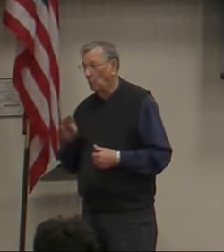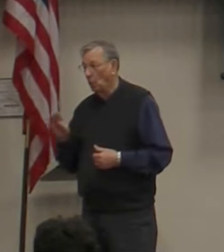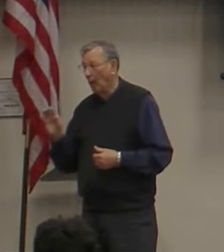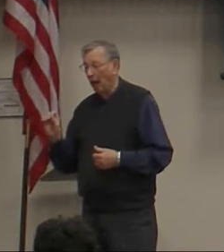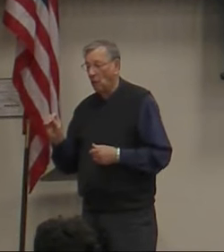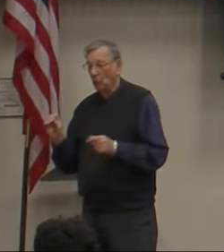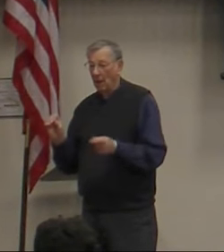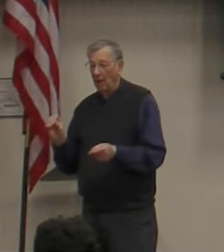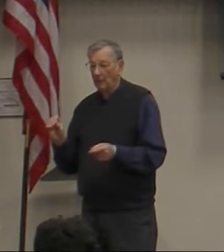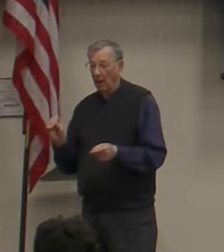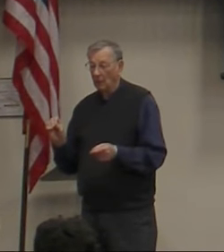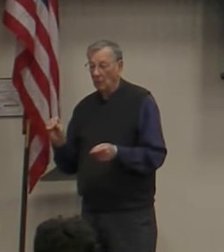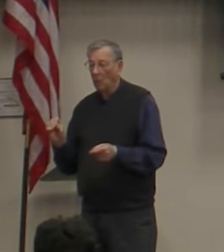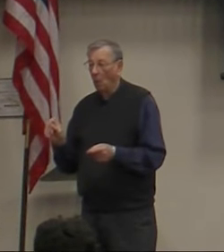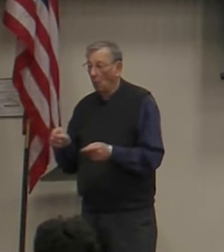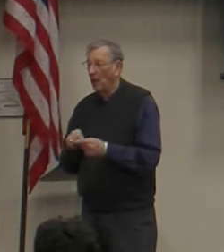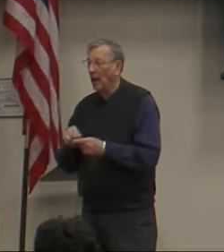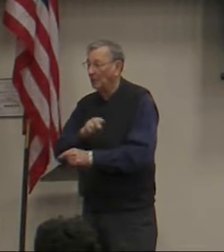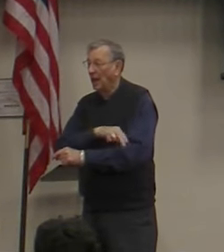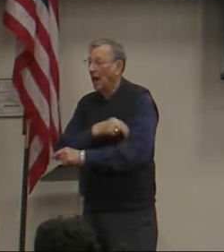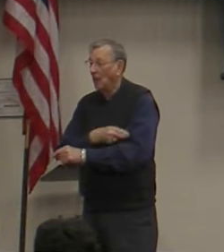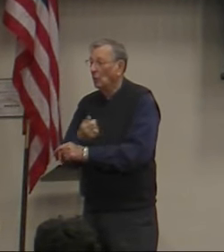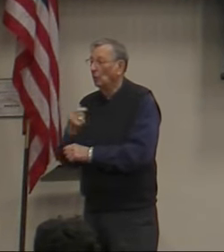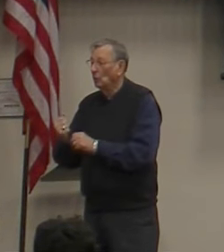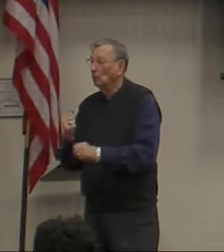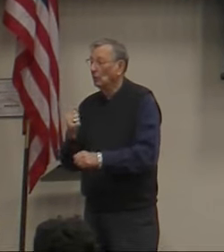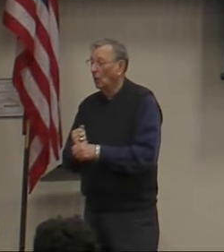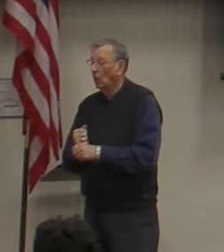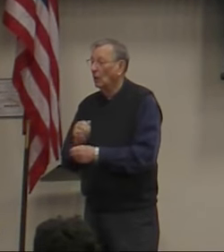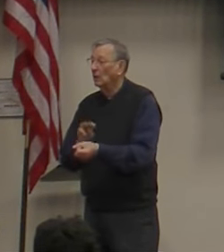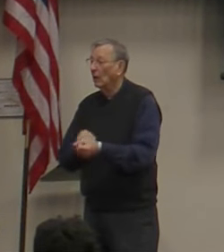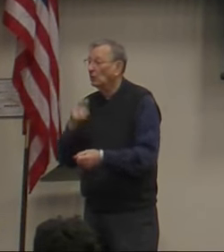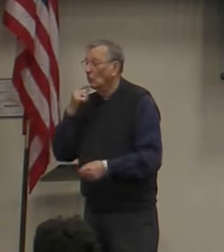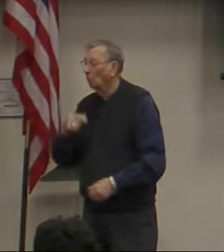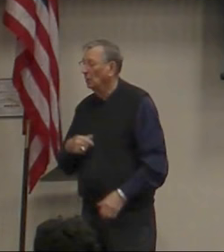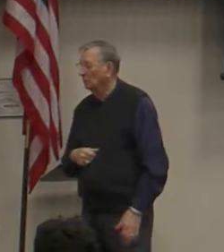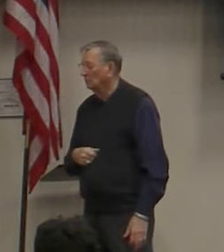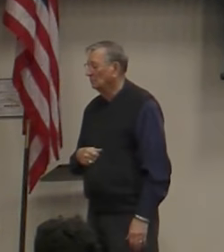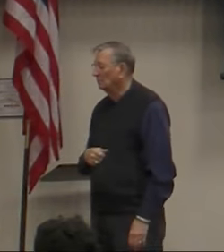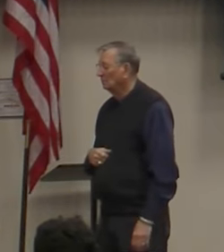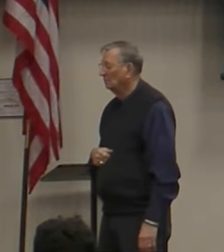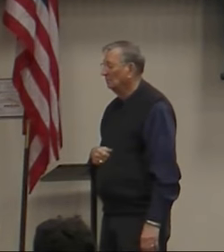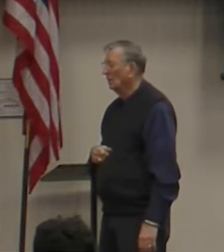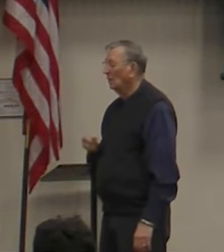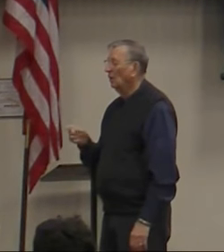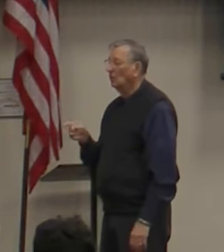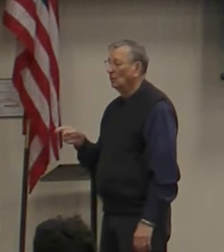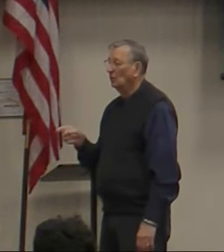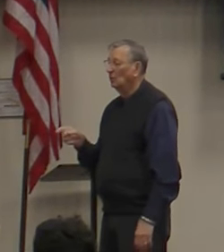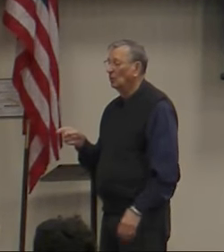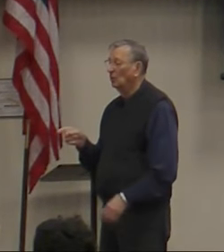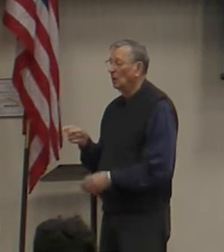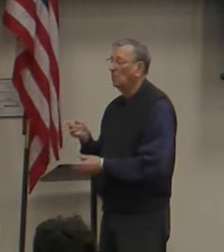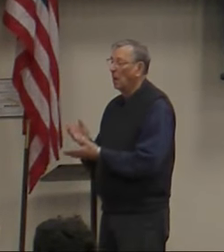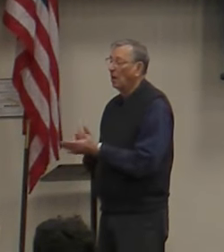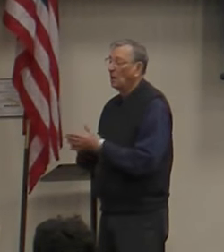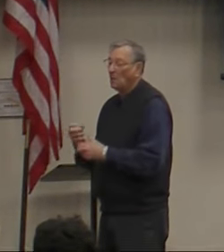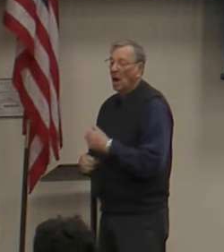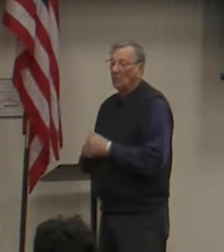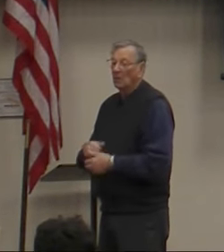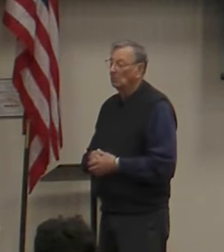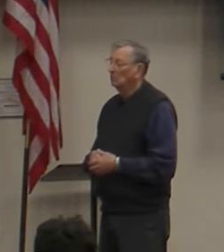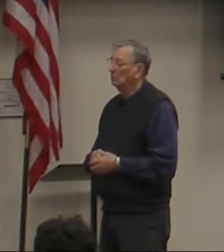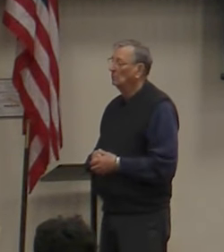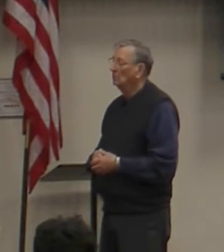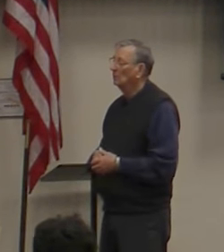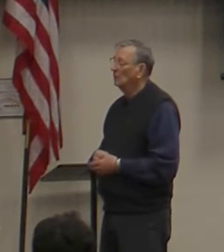not, but when I was in the hospital a few years ago, a doctor told me that I was complicit in the problem I had. Said, you